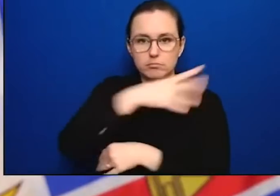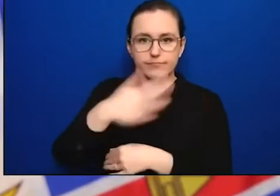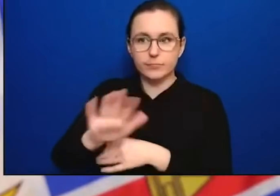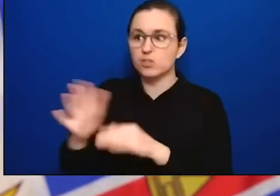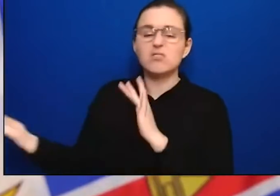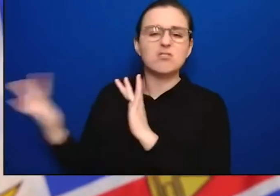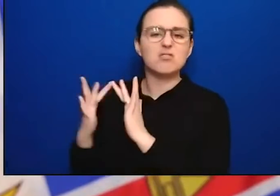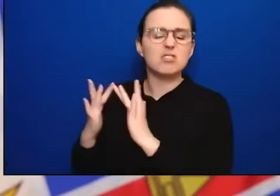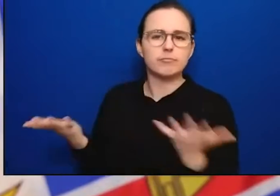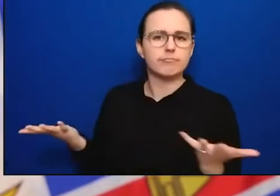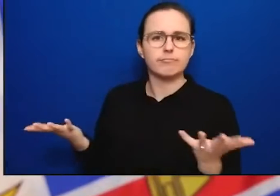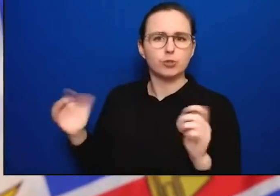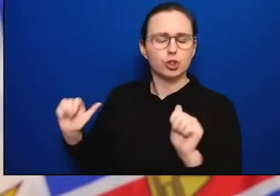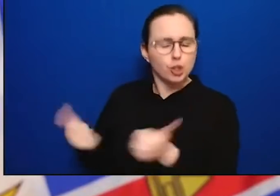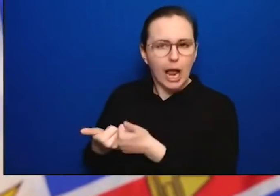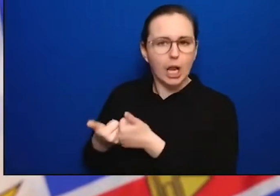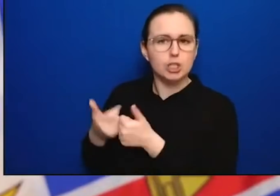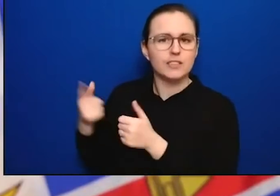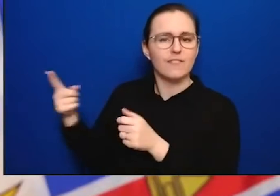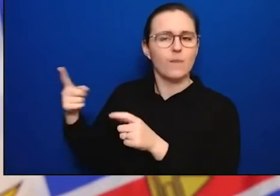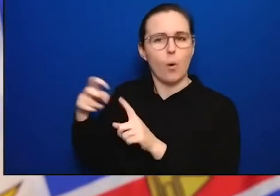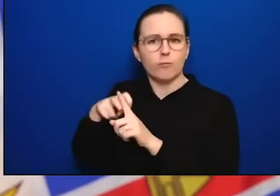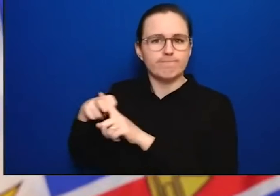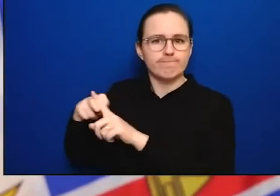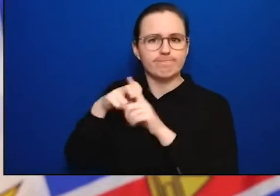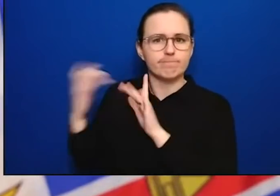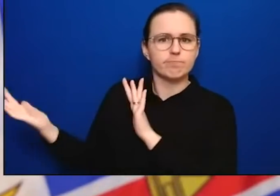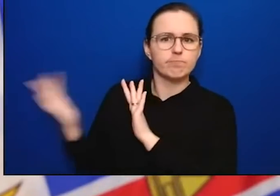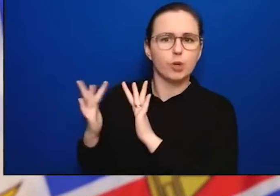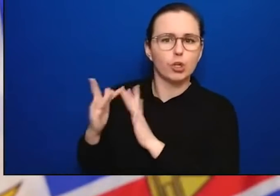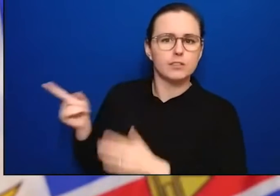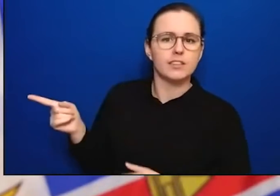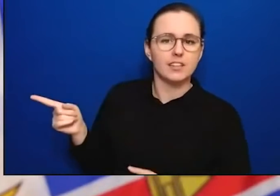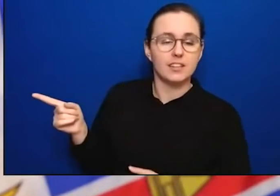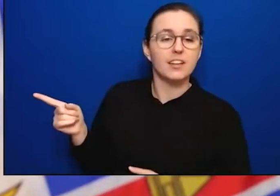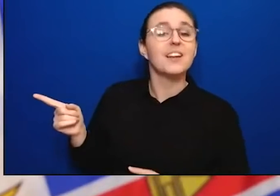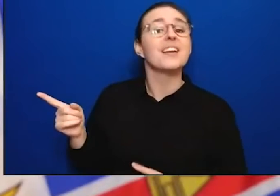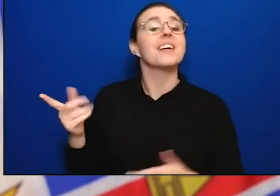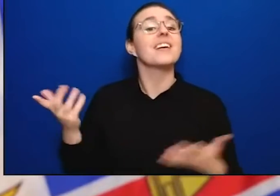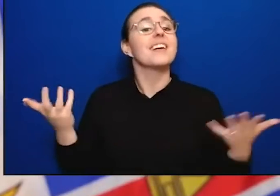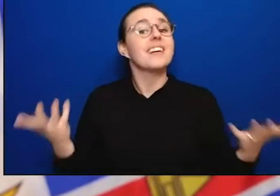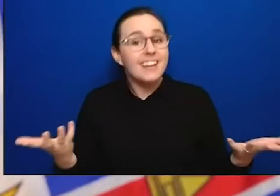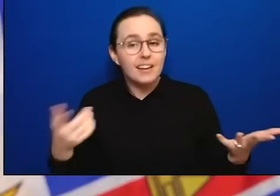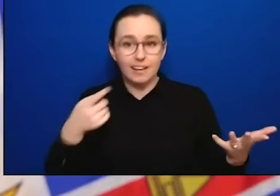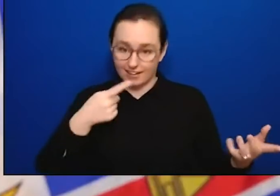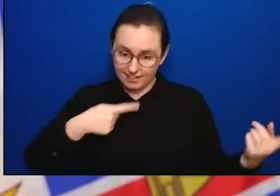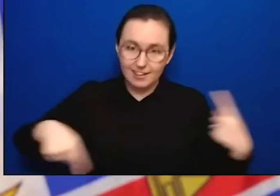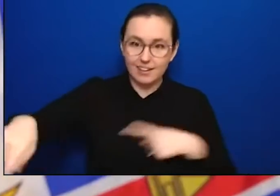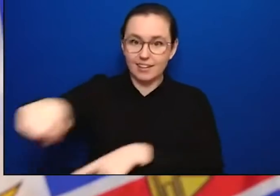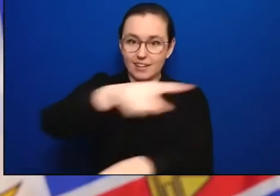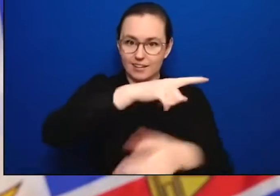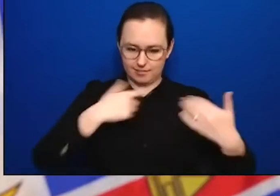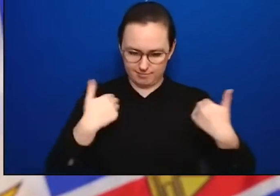pass it on to others. That is far more difficult now, and why it is important for us to all go back to